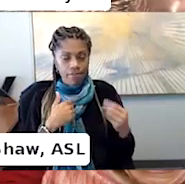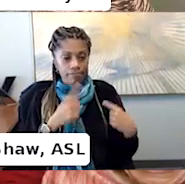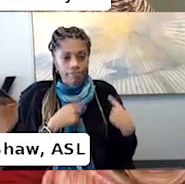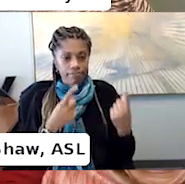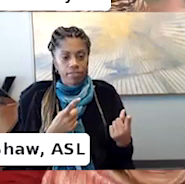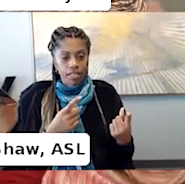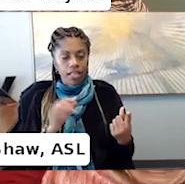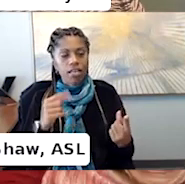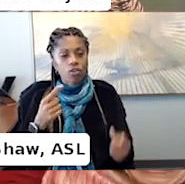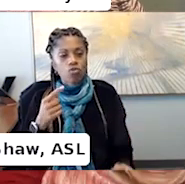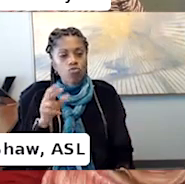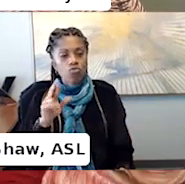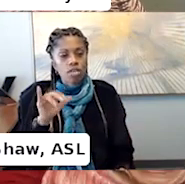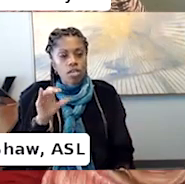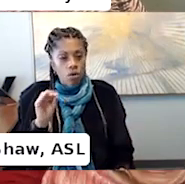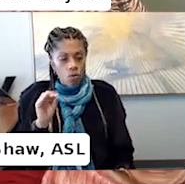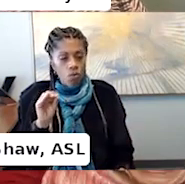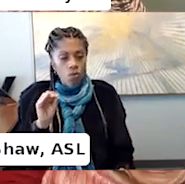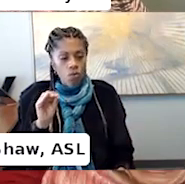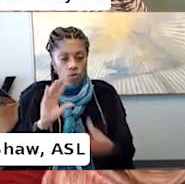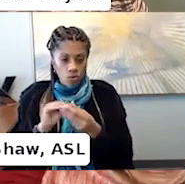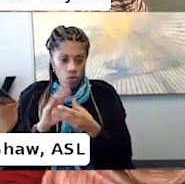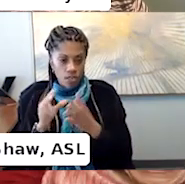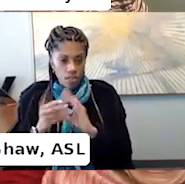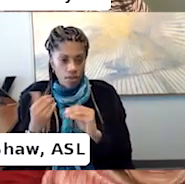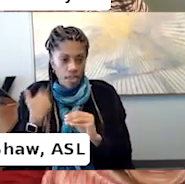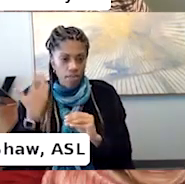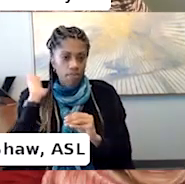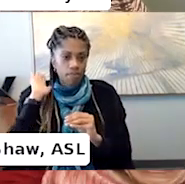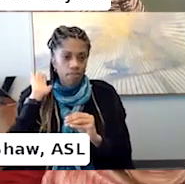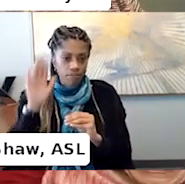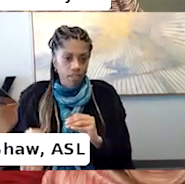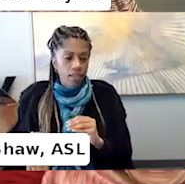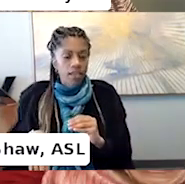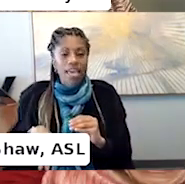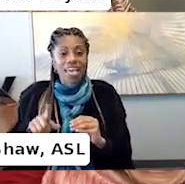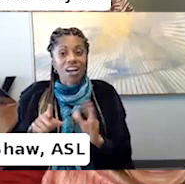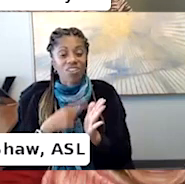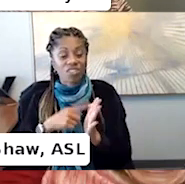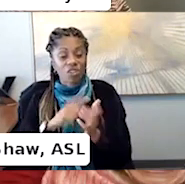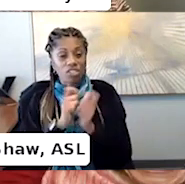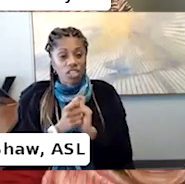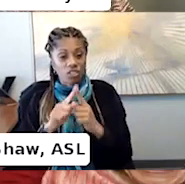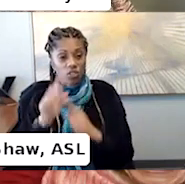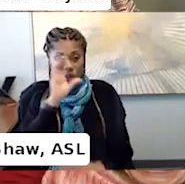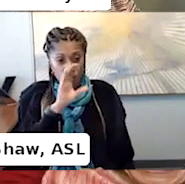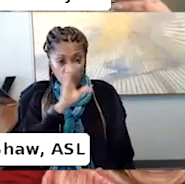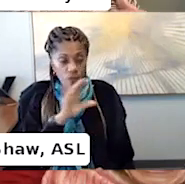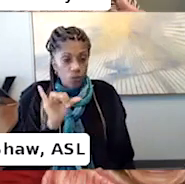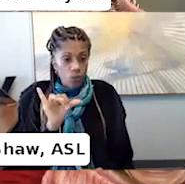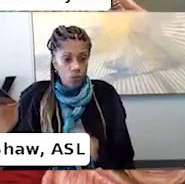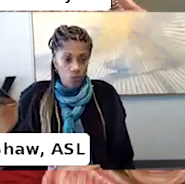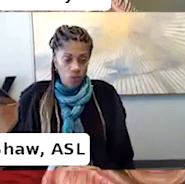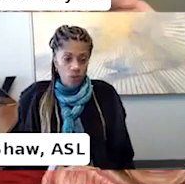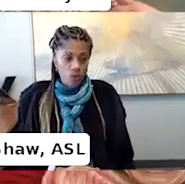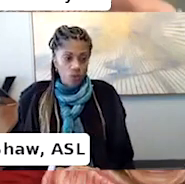only our audio stories, but also in translating them also into animations. And Brightness in Black, what we're looking